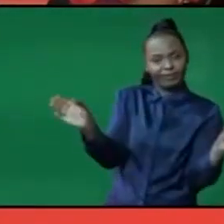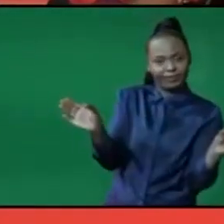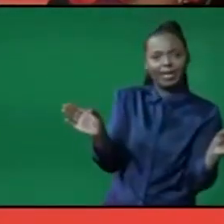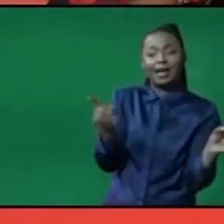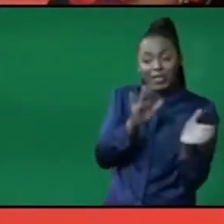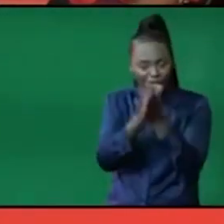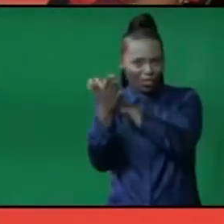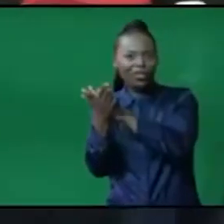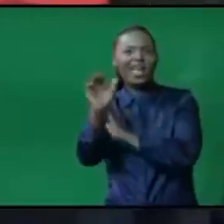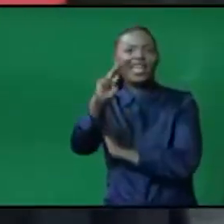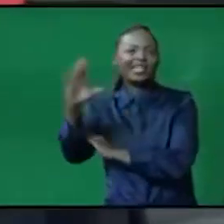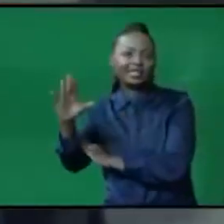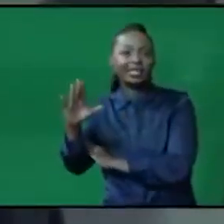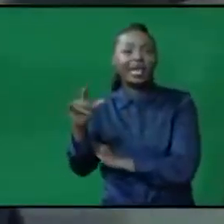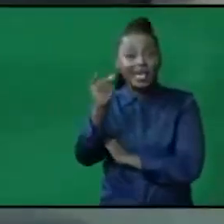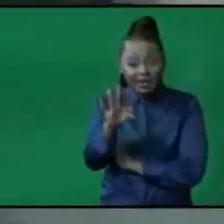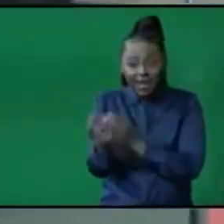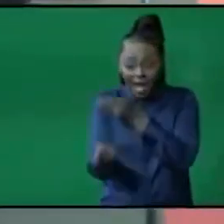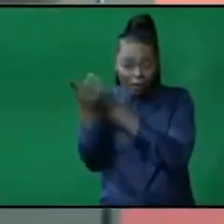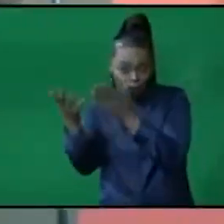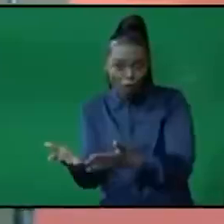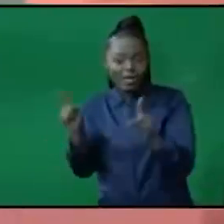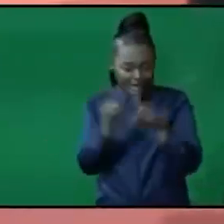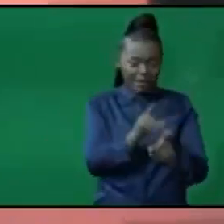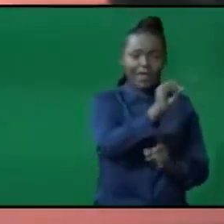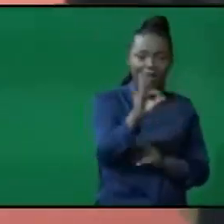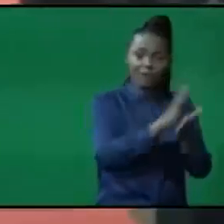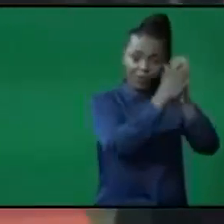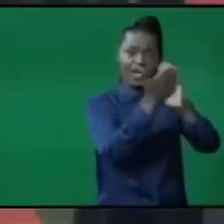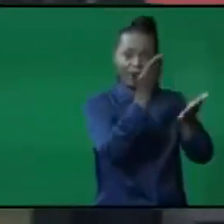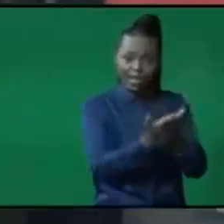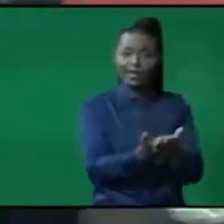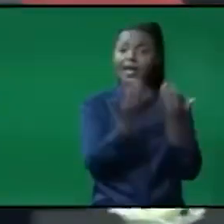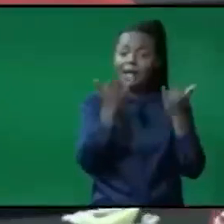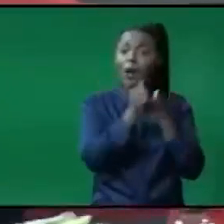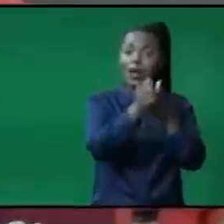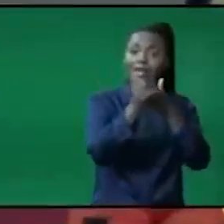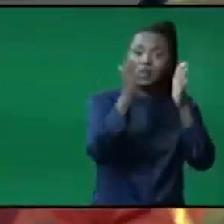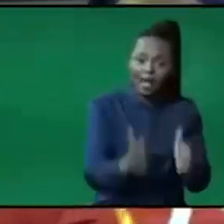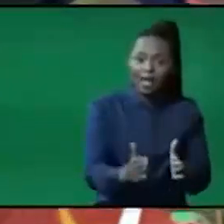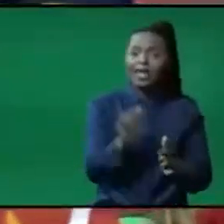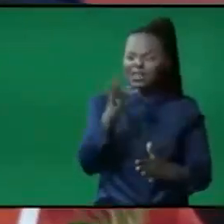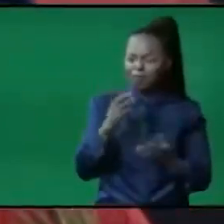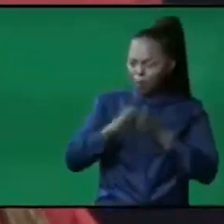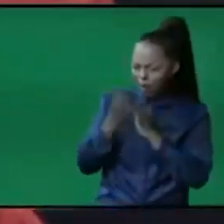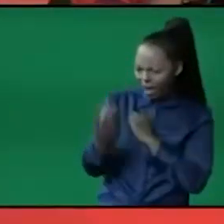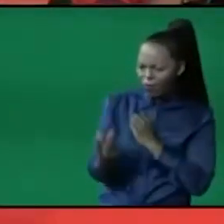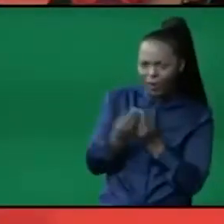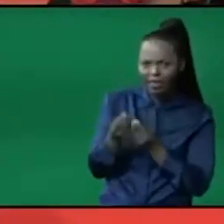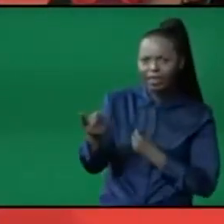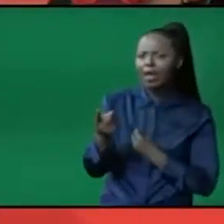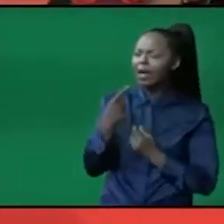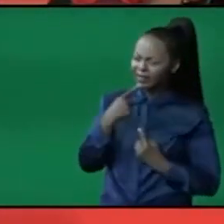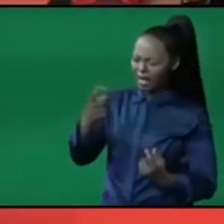destroy the EFF. Our leaders must learn to consult each other. There is